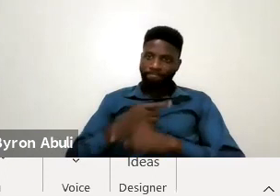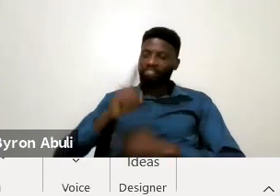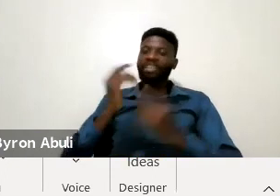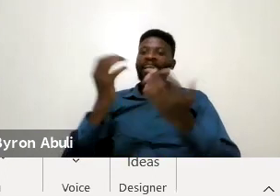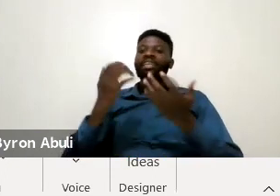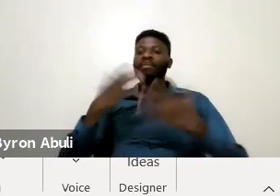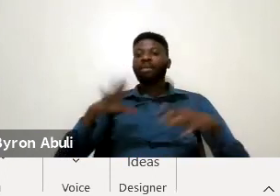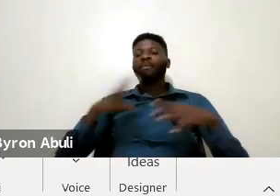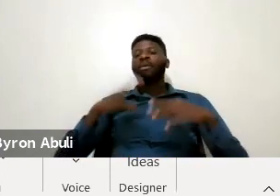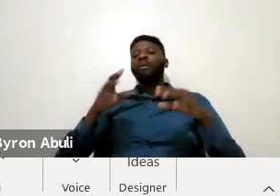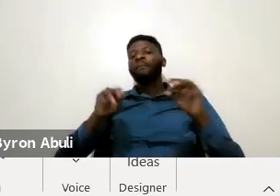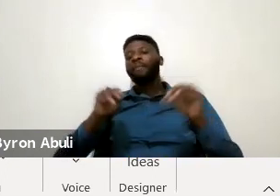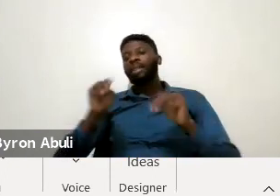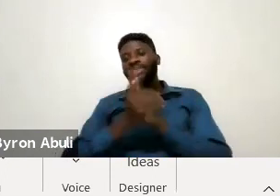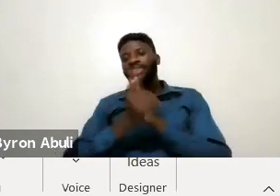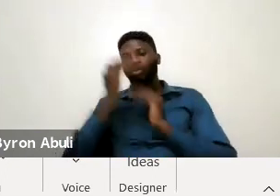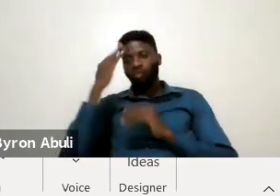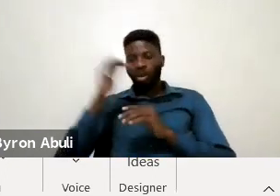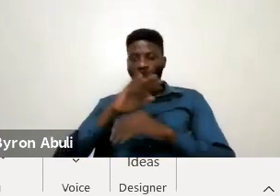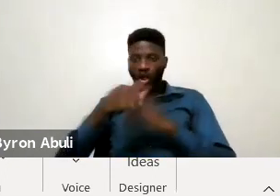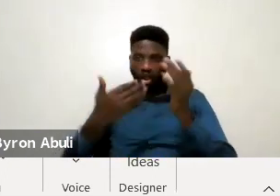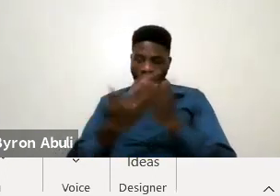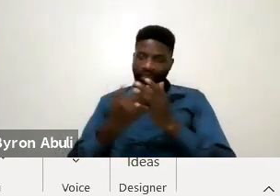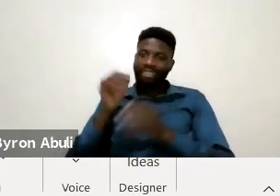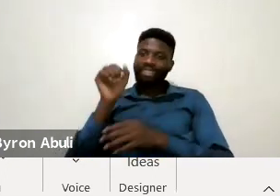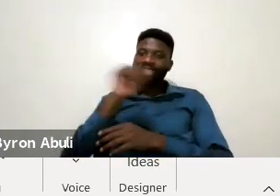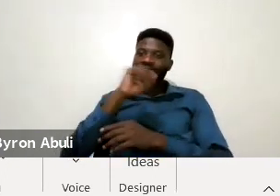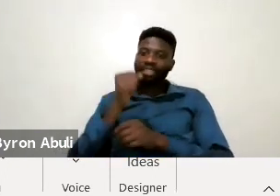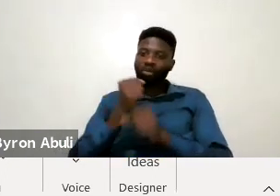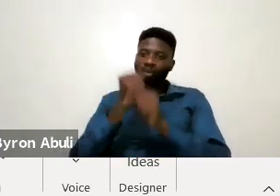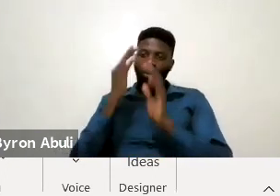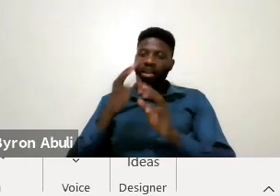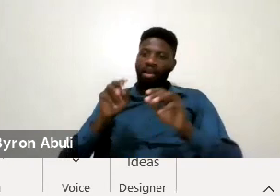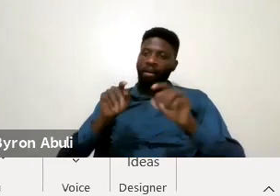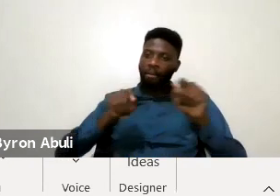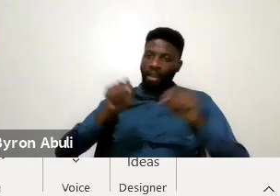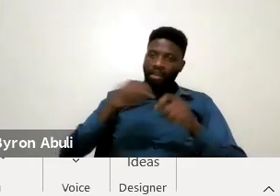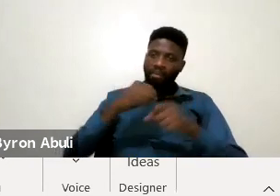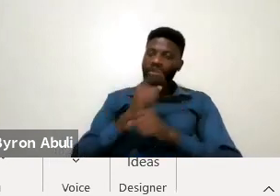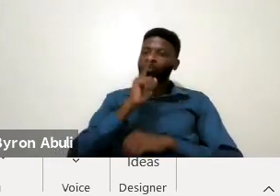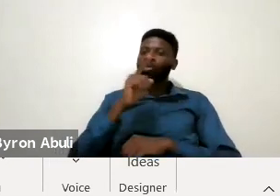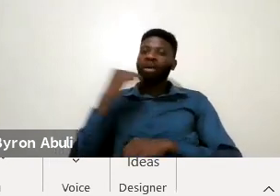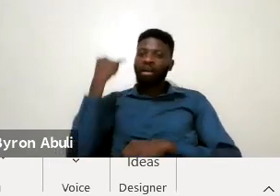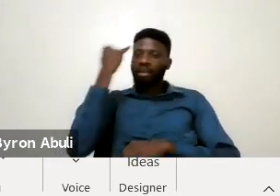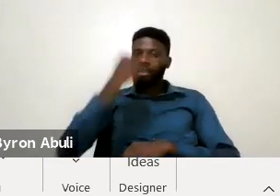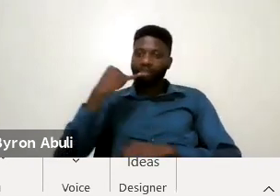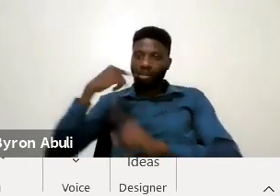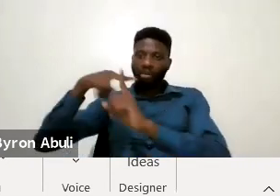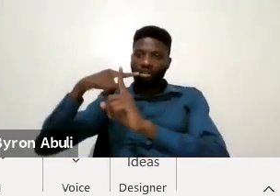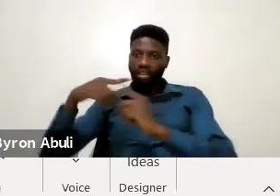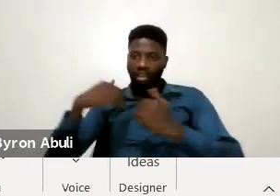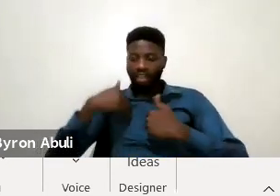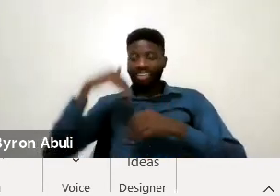skills, because you're managing all these stakeholders to ensure that you portray a positive image, both internally within the organization